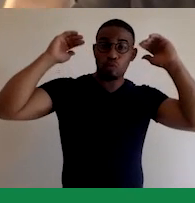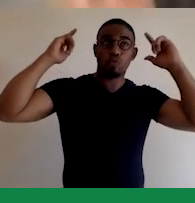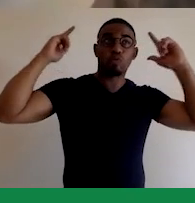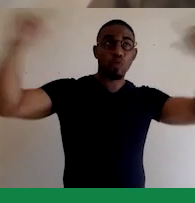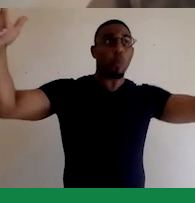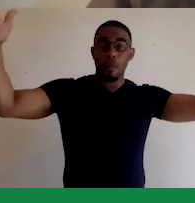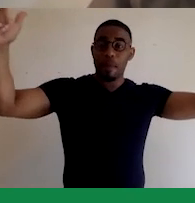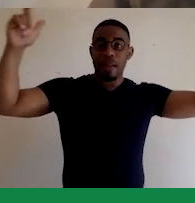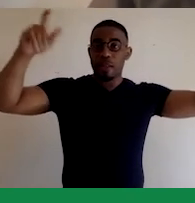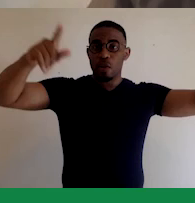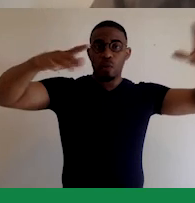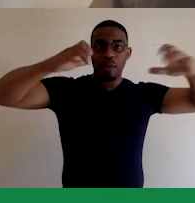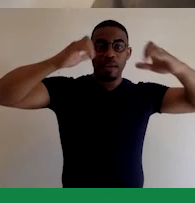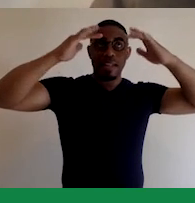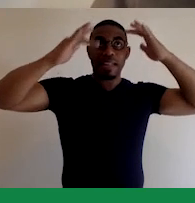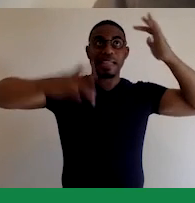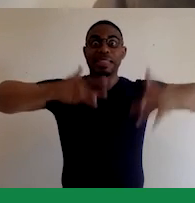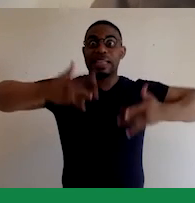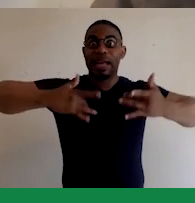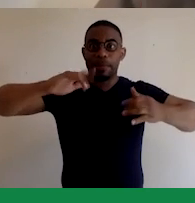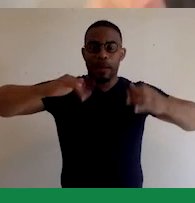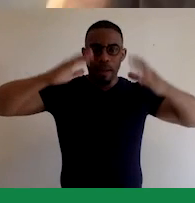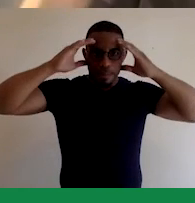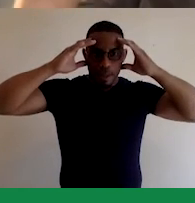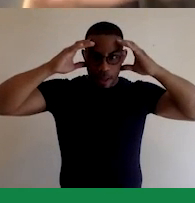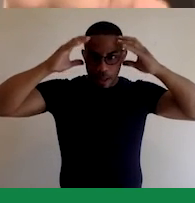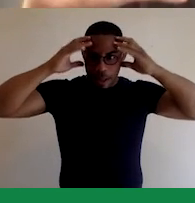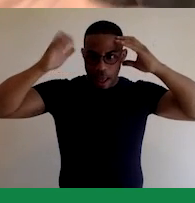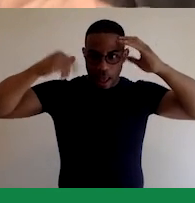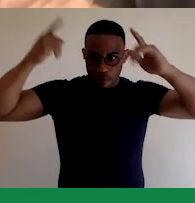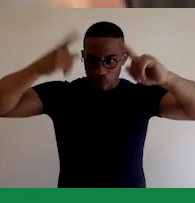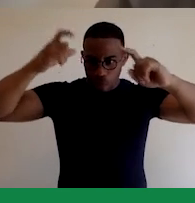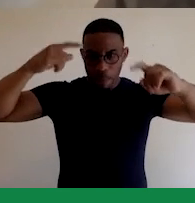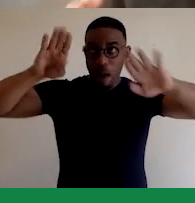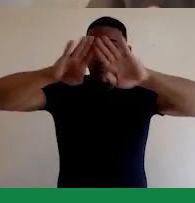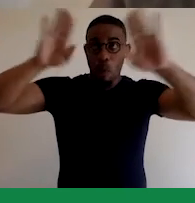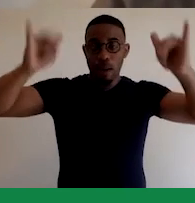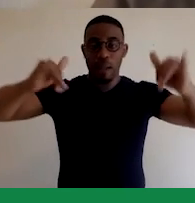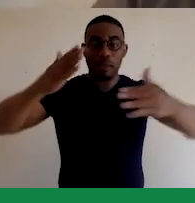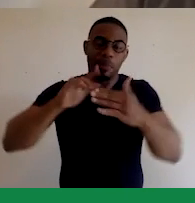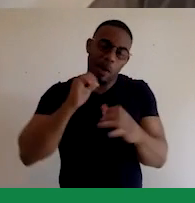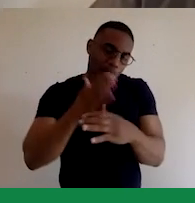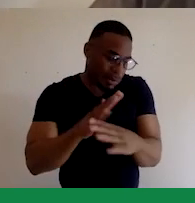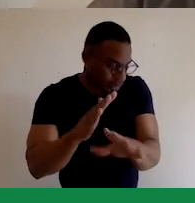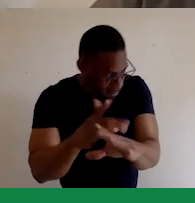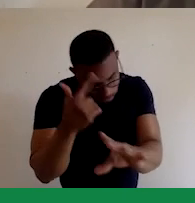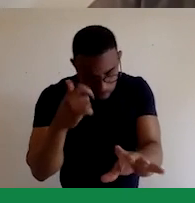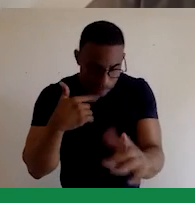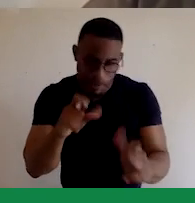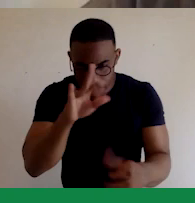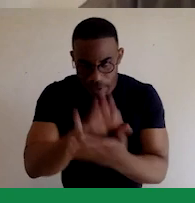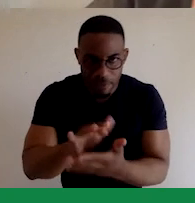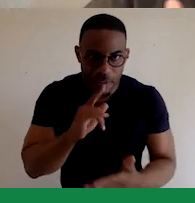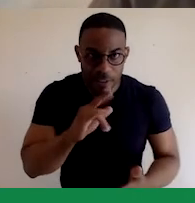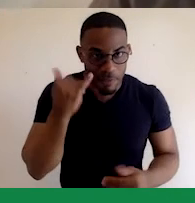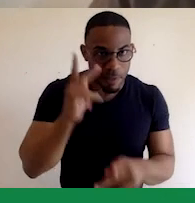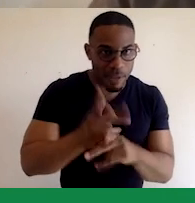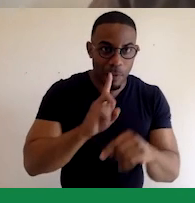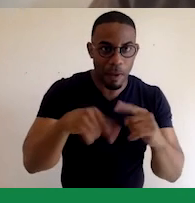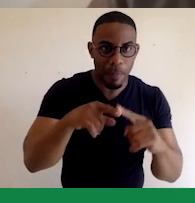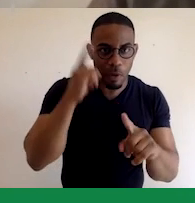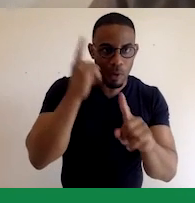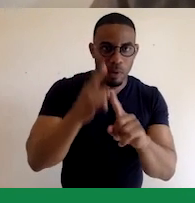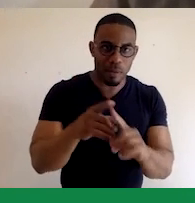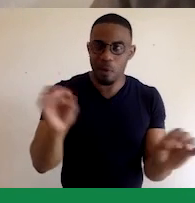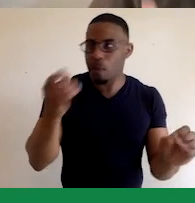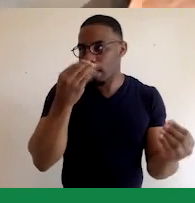big that you get excited by them. Like I've got goals on my wall right now, and some I don't want to share because I'm a big believer in if you keep talking about your